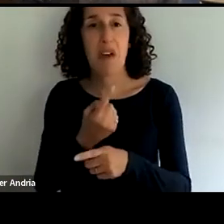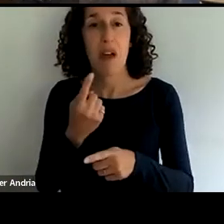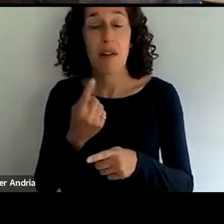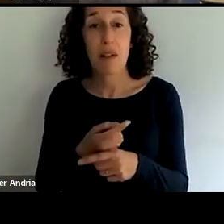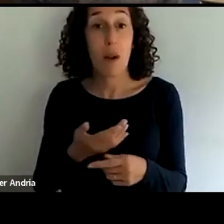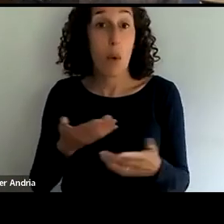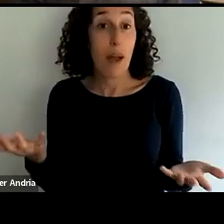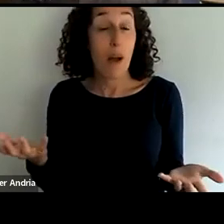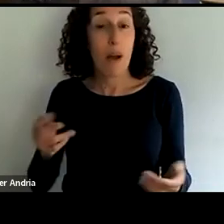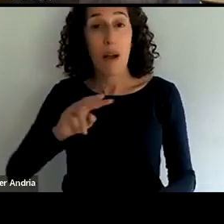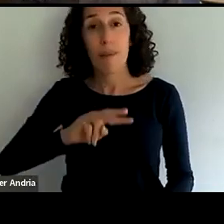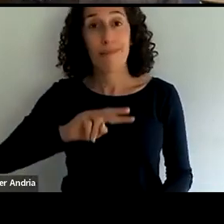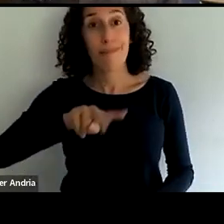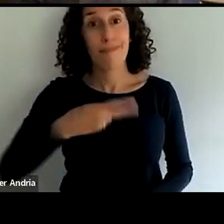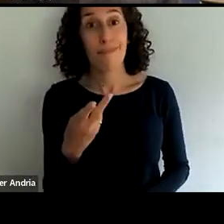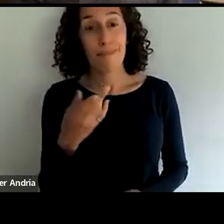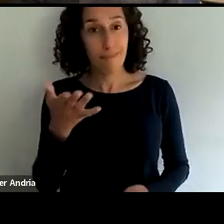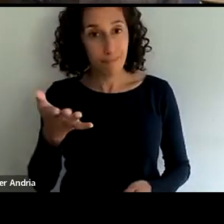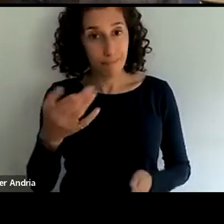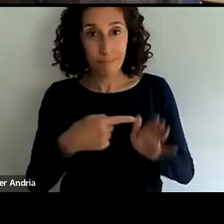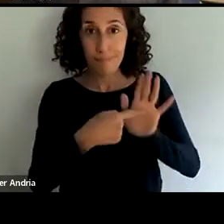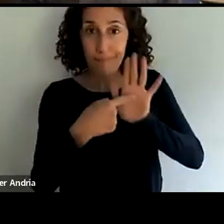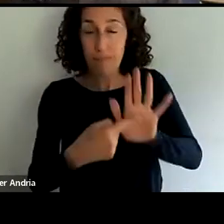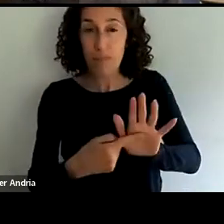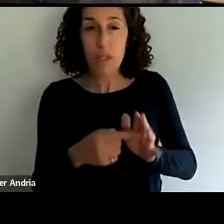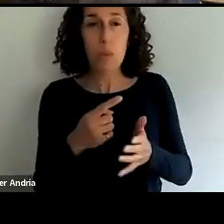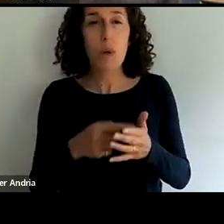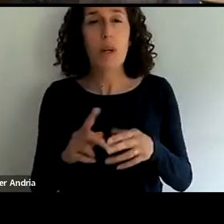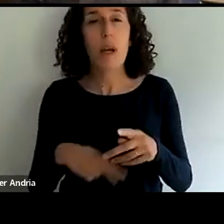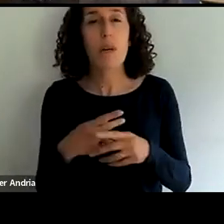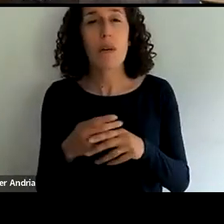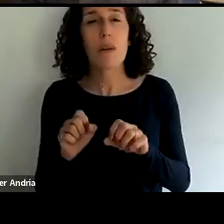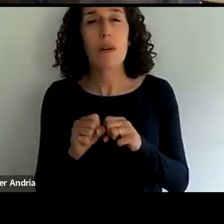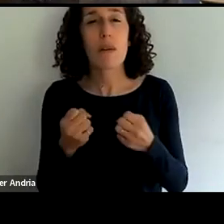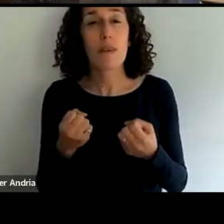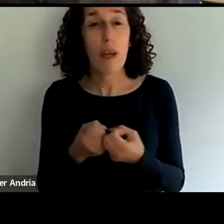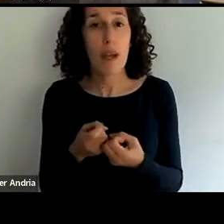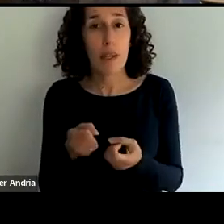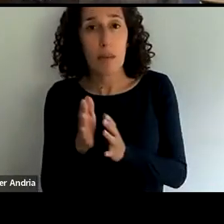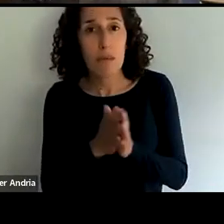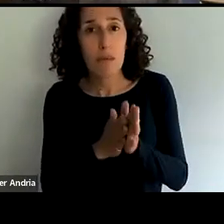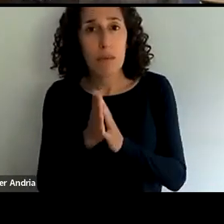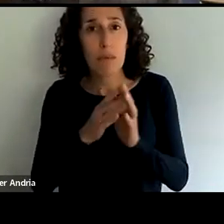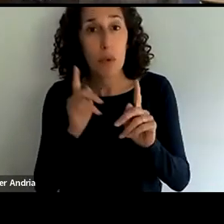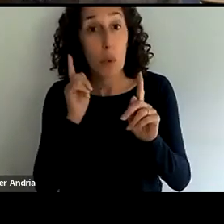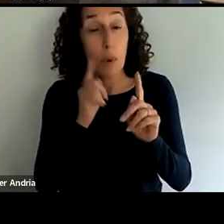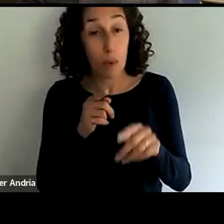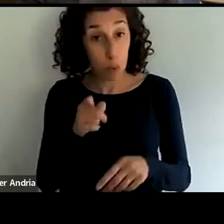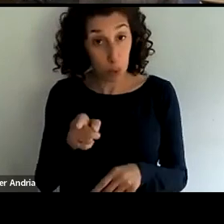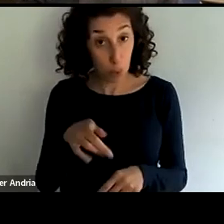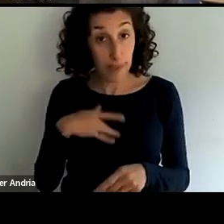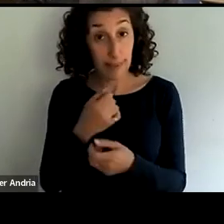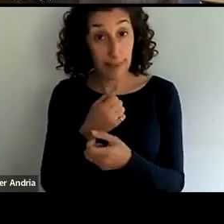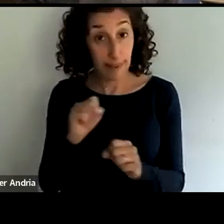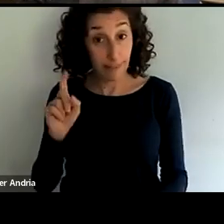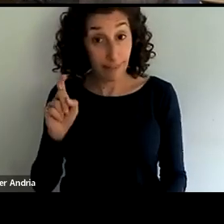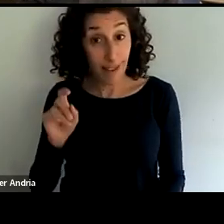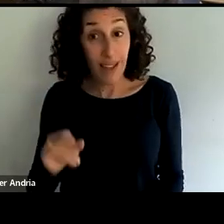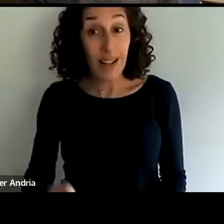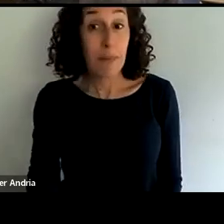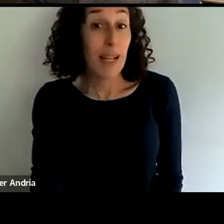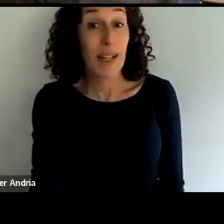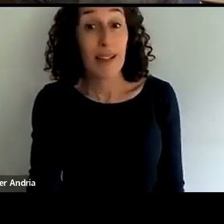that question to them too, because they have to think about, well, what kind of society do you want to live in? You know, also, do you feel safe? You know,